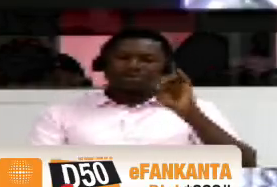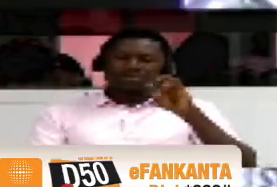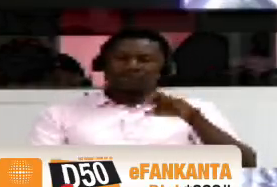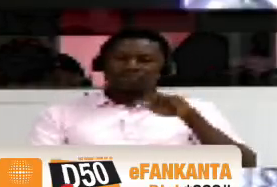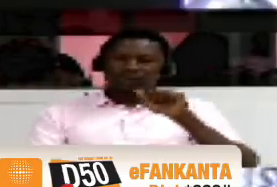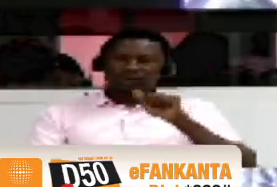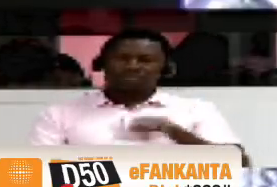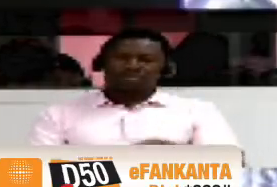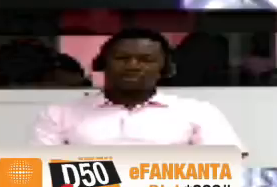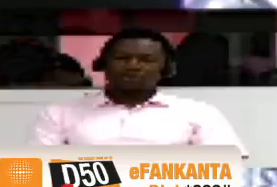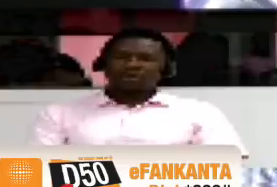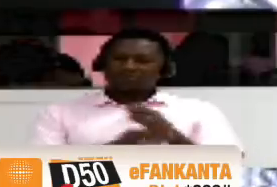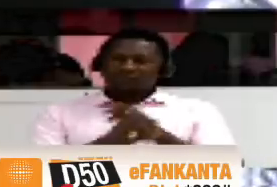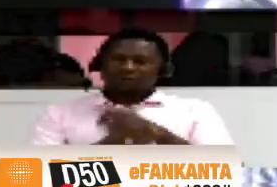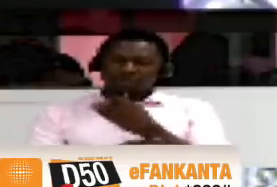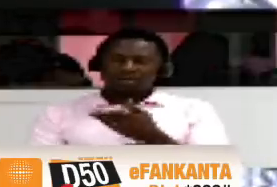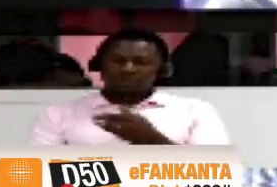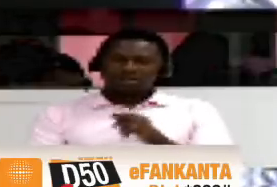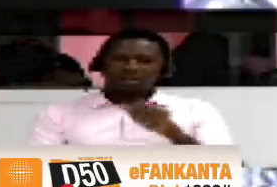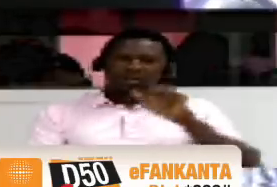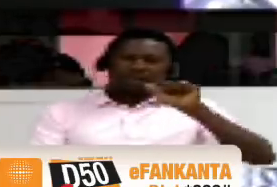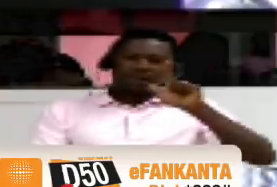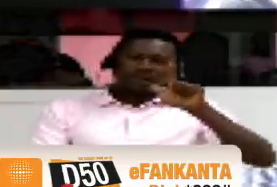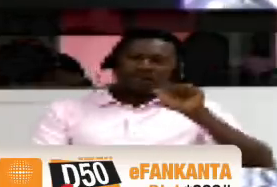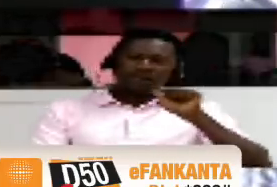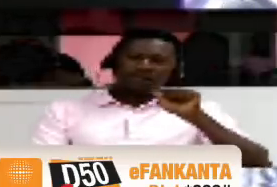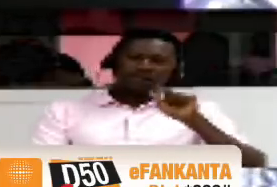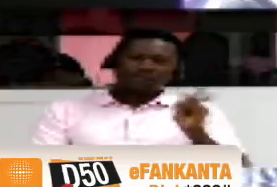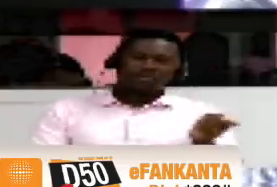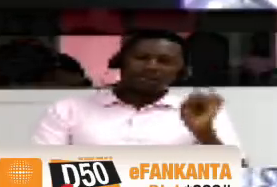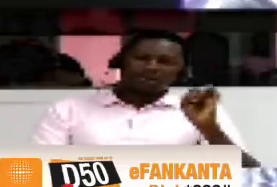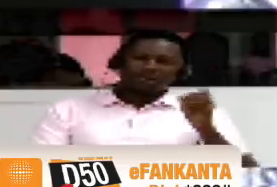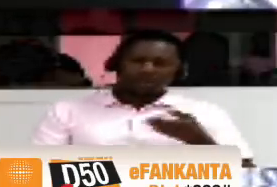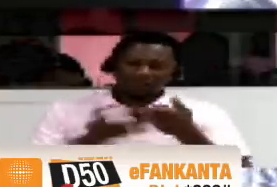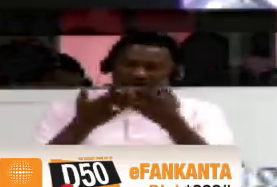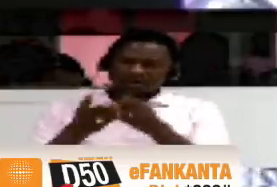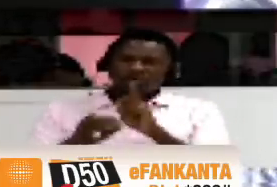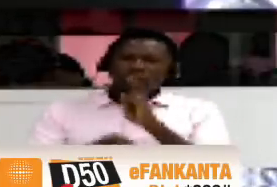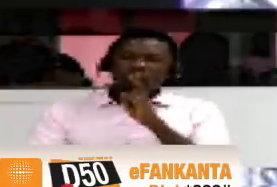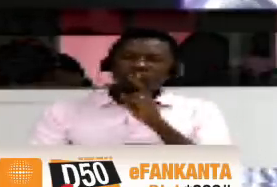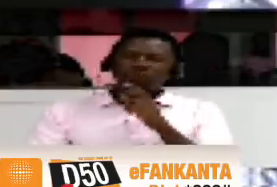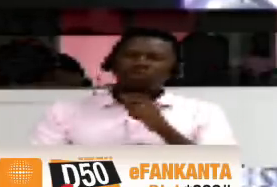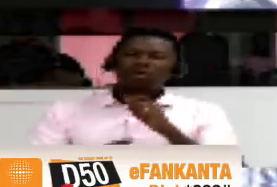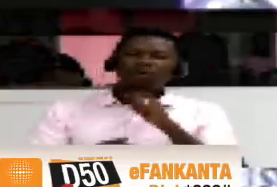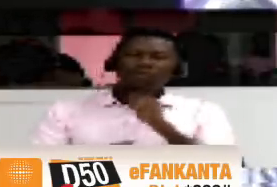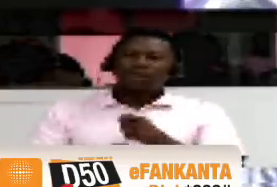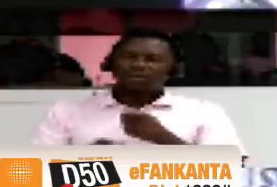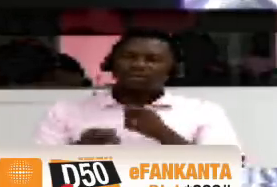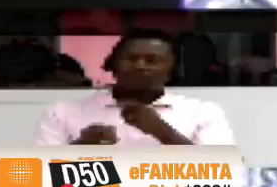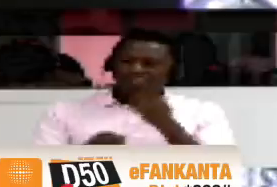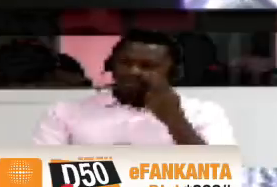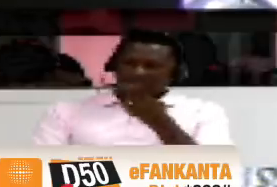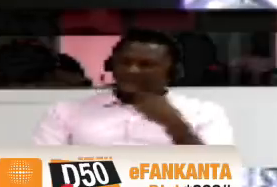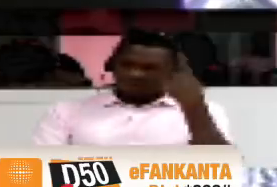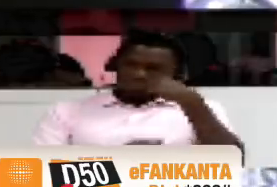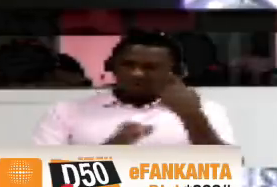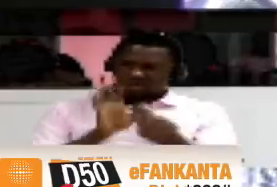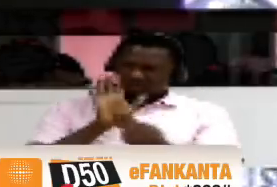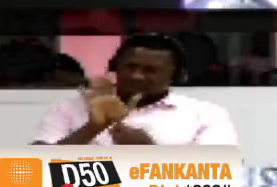did Alhaji provide you with any information about who the fire service officer was? For example, did he